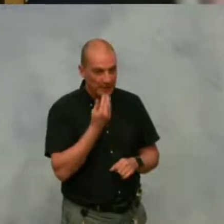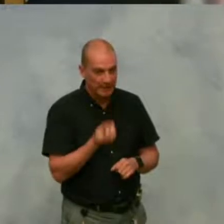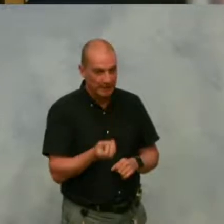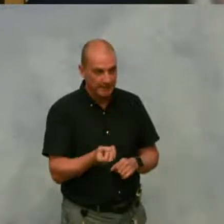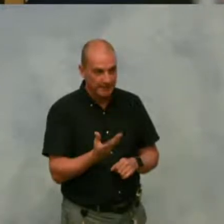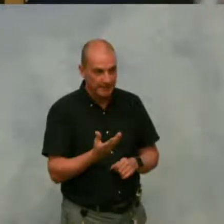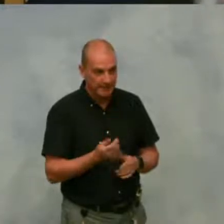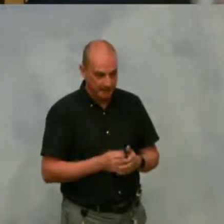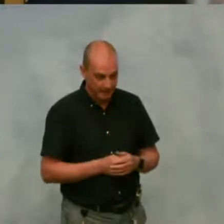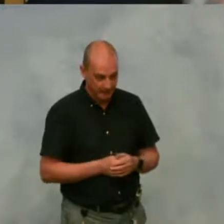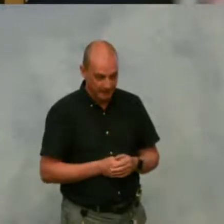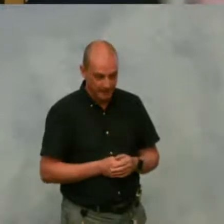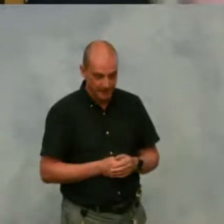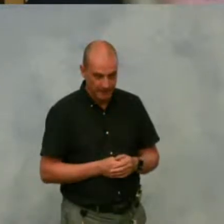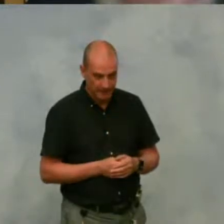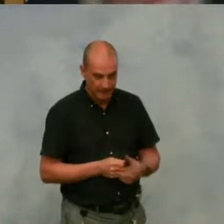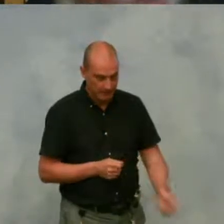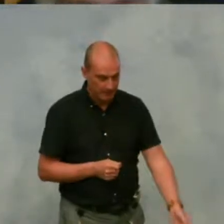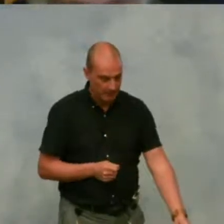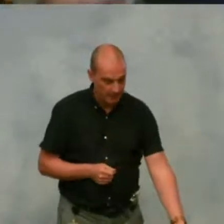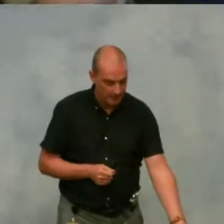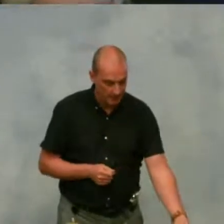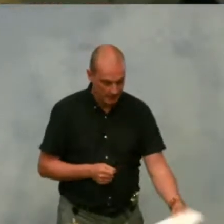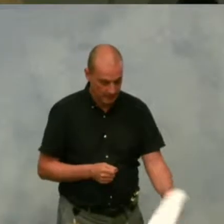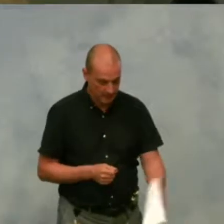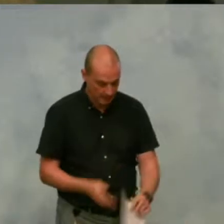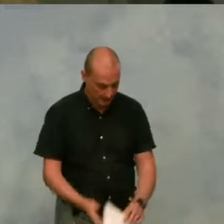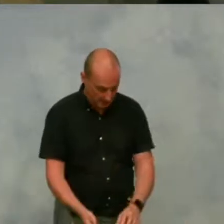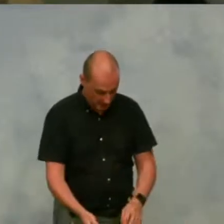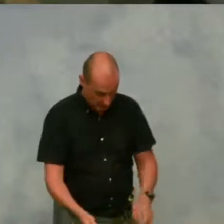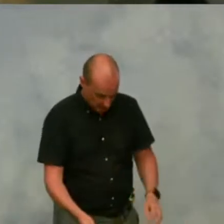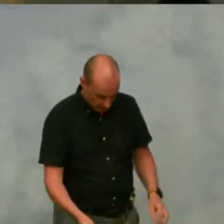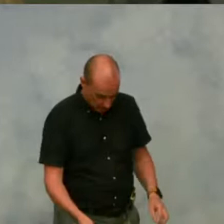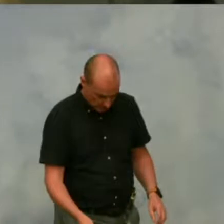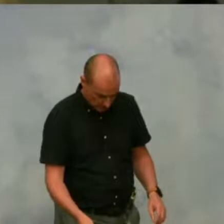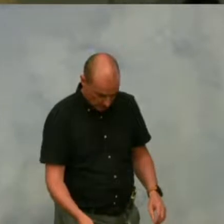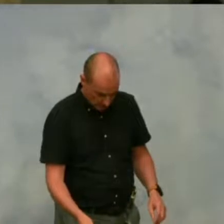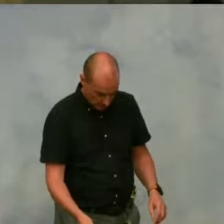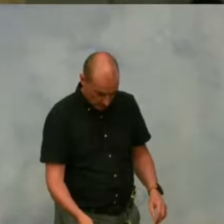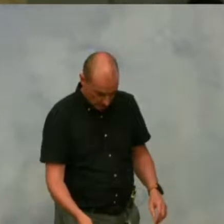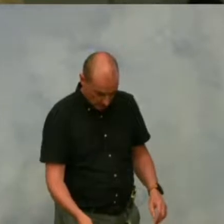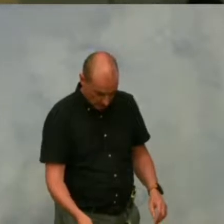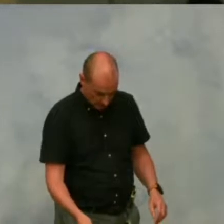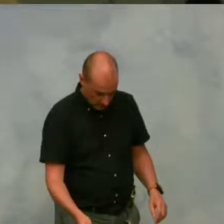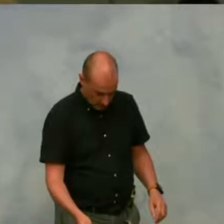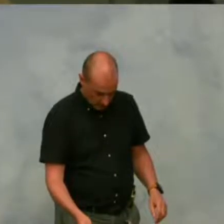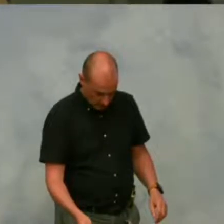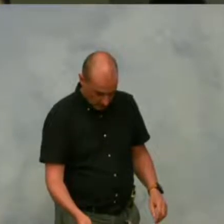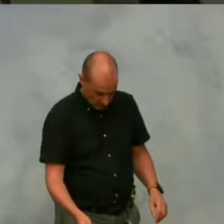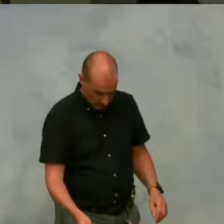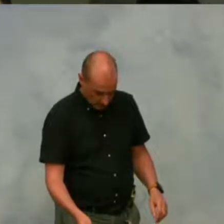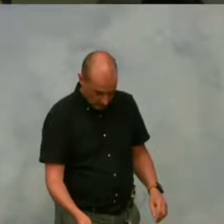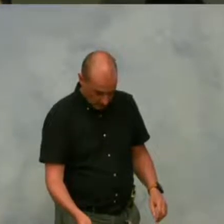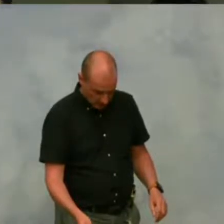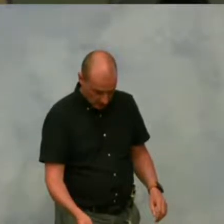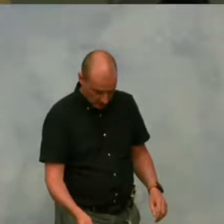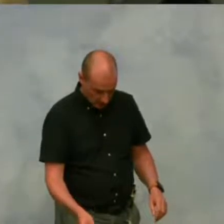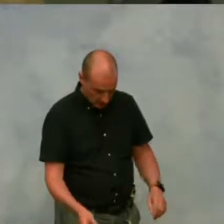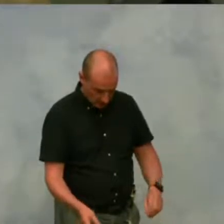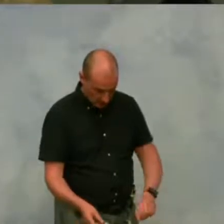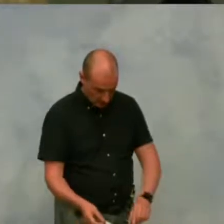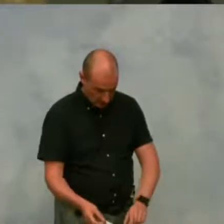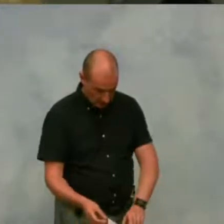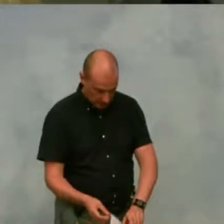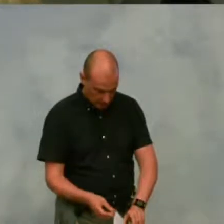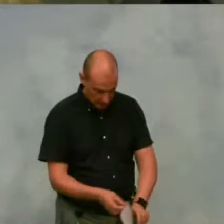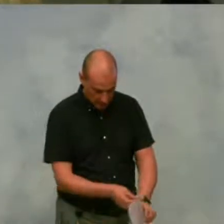Yes, she's... Yep. That's it. Yes. User error. Picnic. Thanks, Chair.